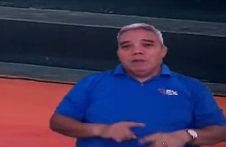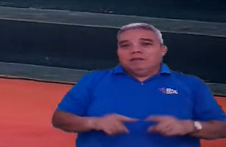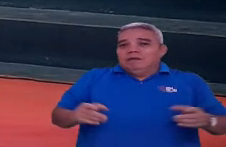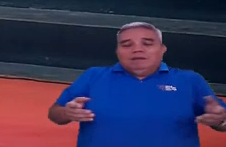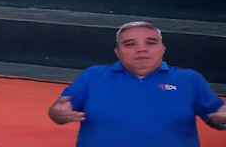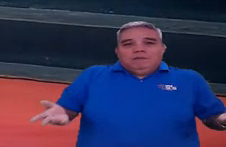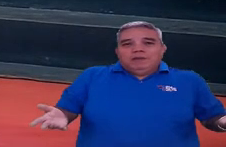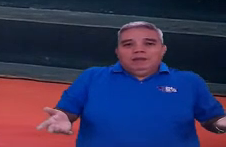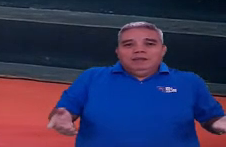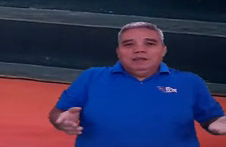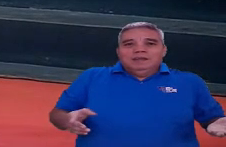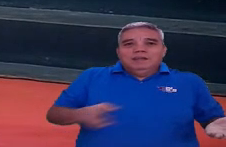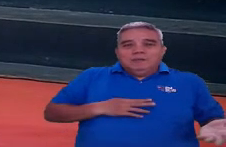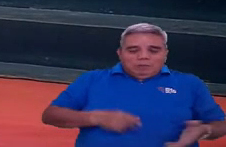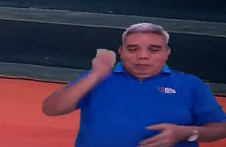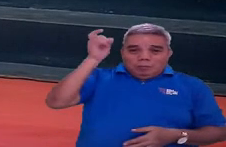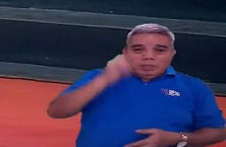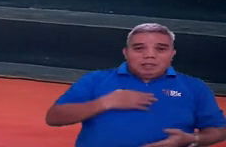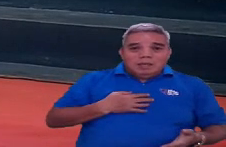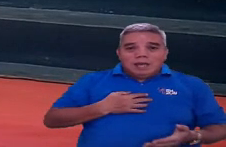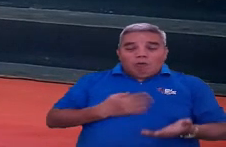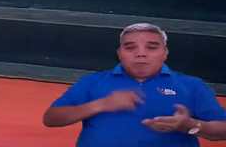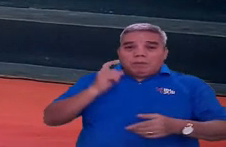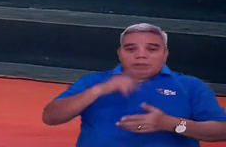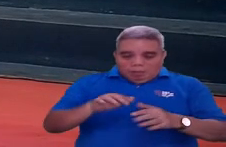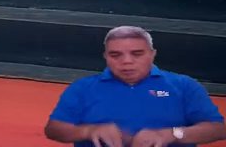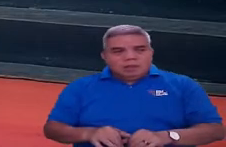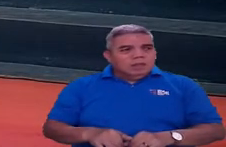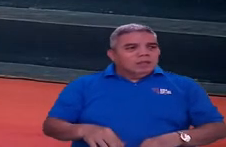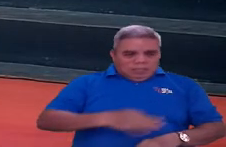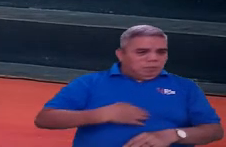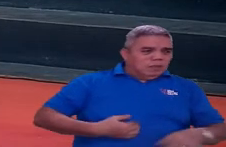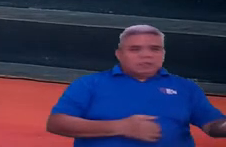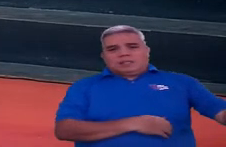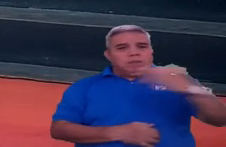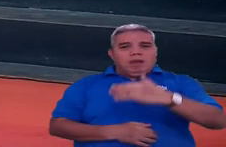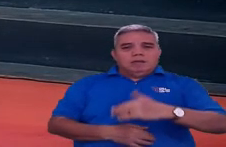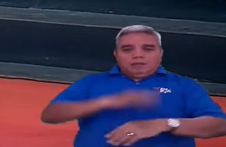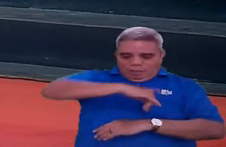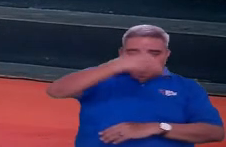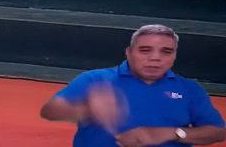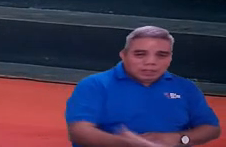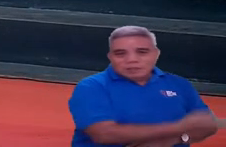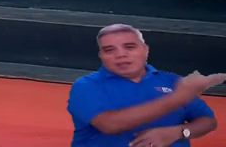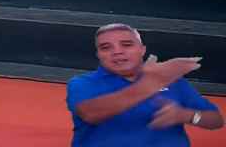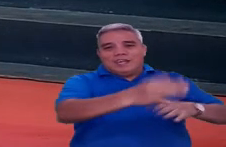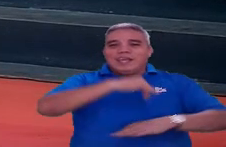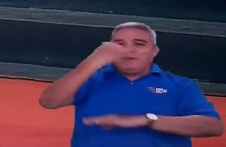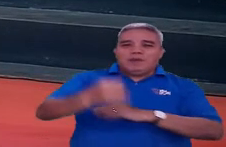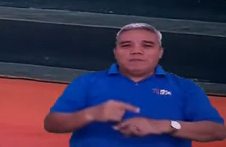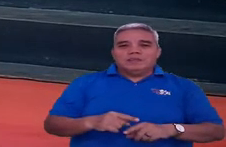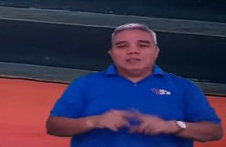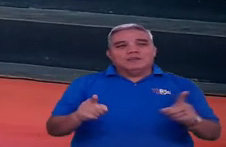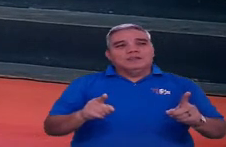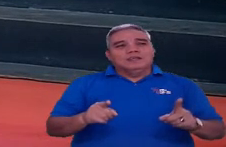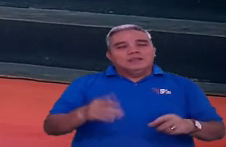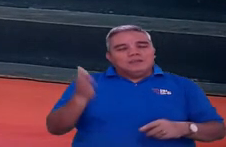Pambira. Nagmamadali. Ako na nagmamadali. Sabi ko, come on! Invite me now! Invite